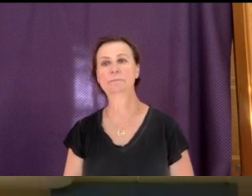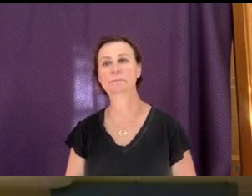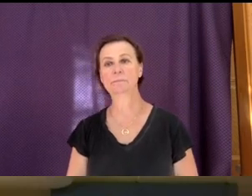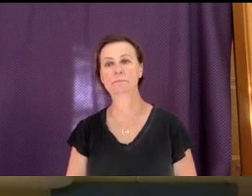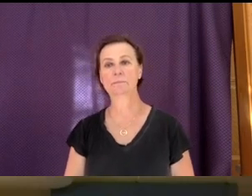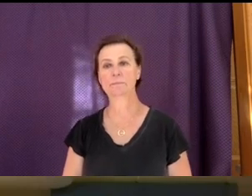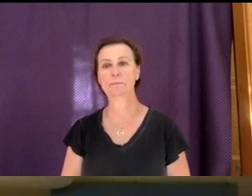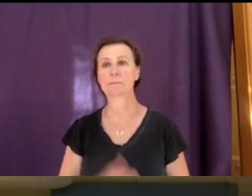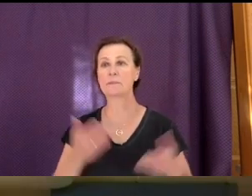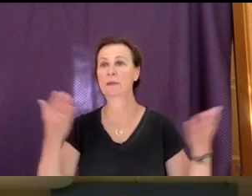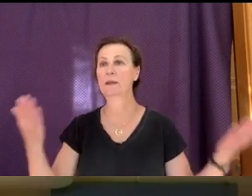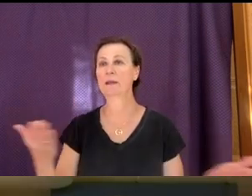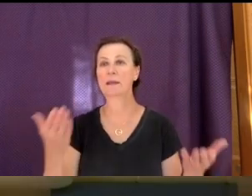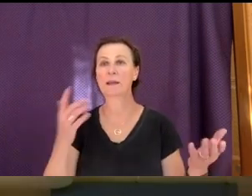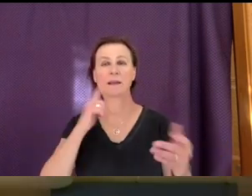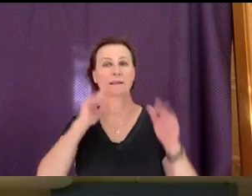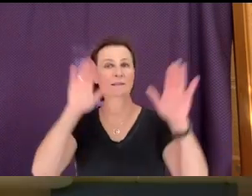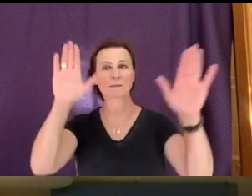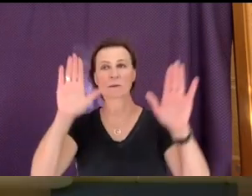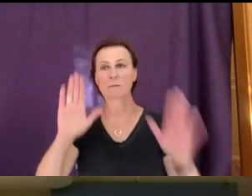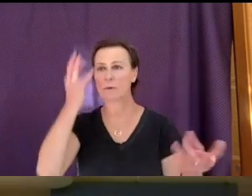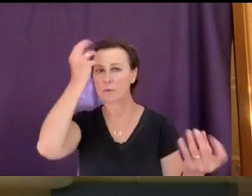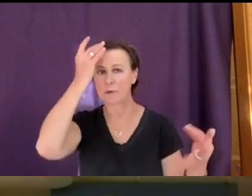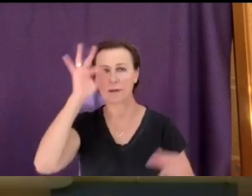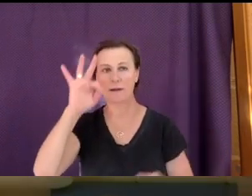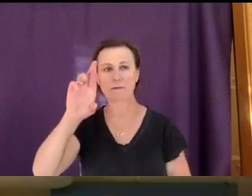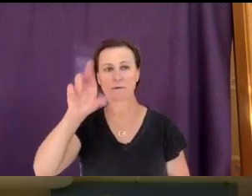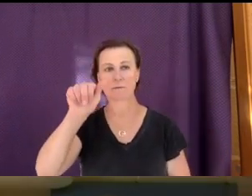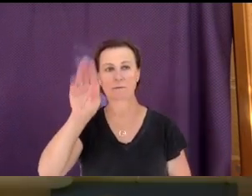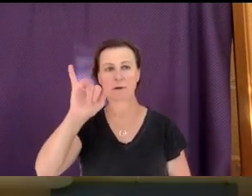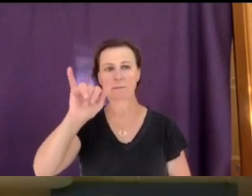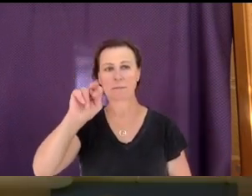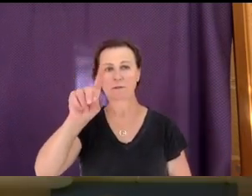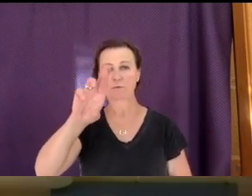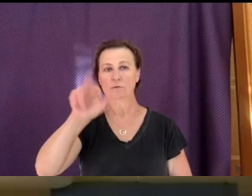And here's the exuberant reflection of Rabindranath Tagore.